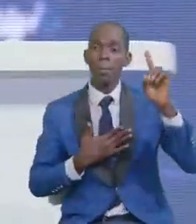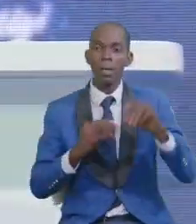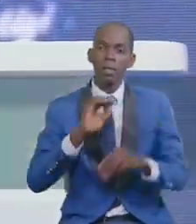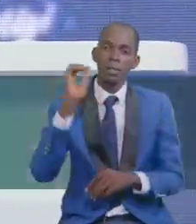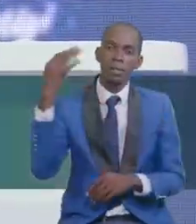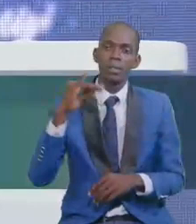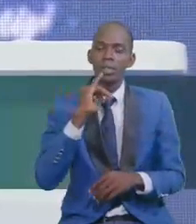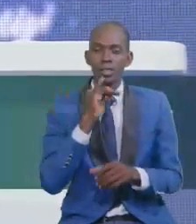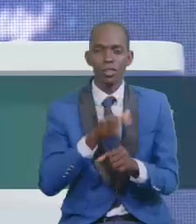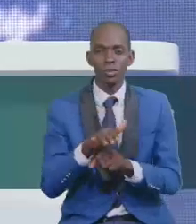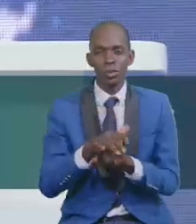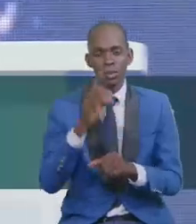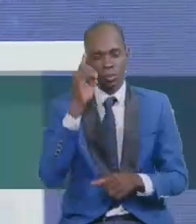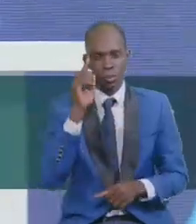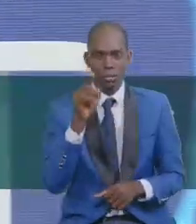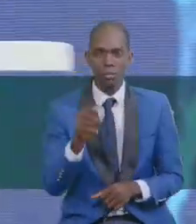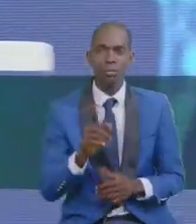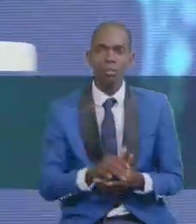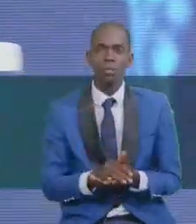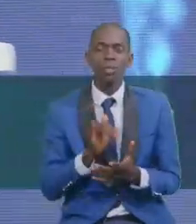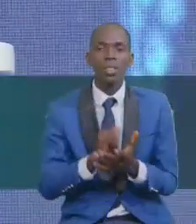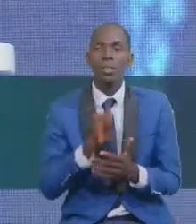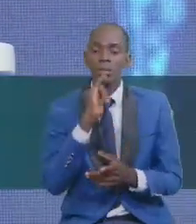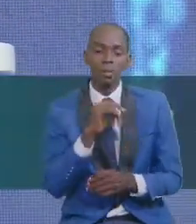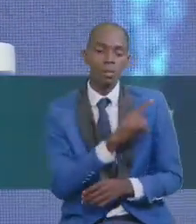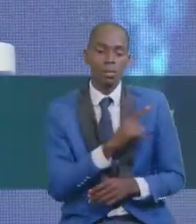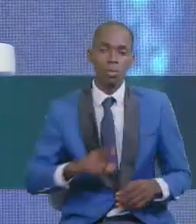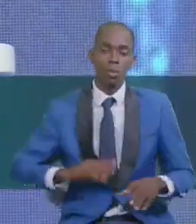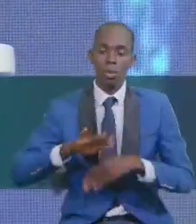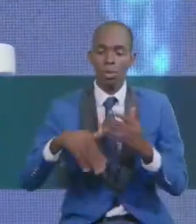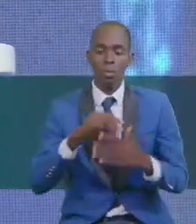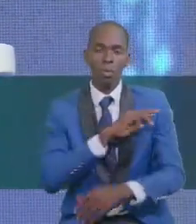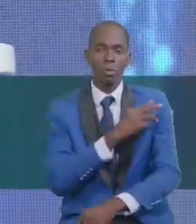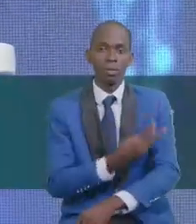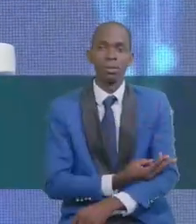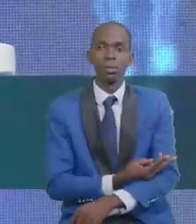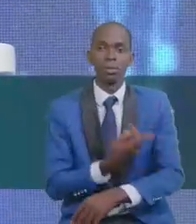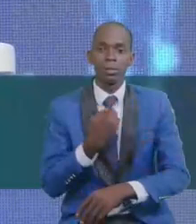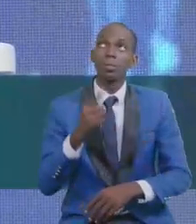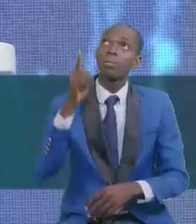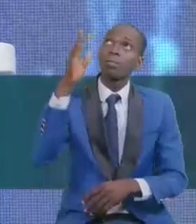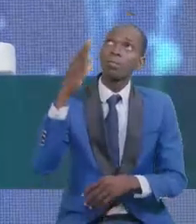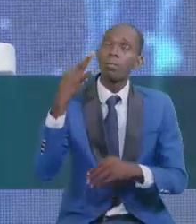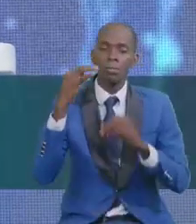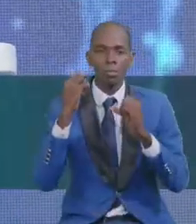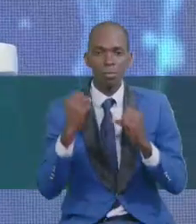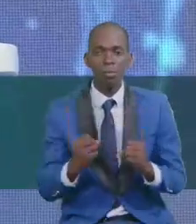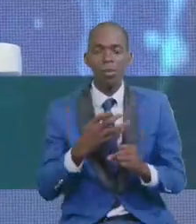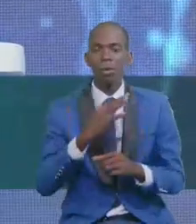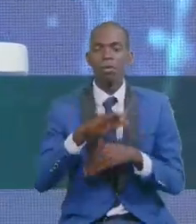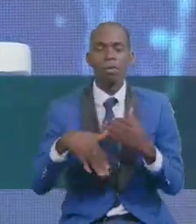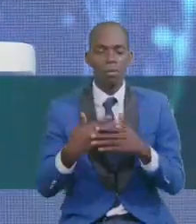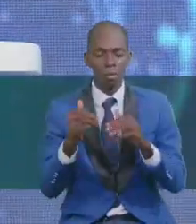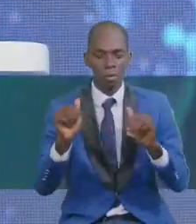thee. That's the Lord Almighty, the God of power, the God of all